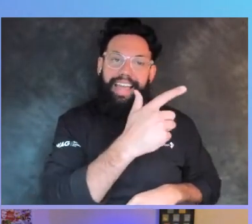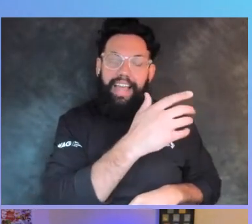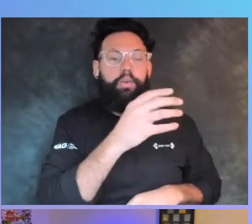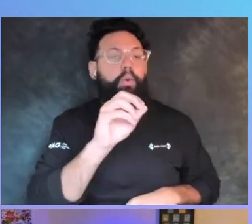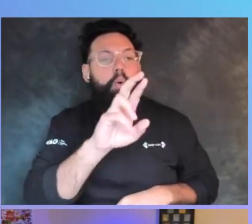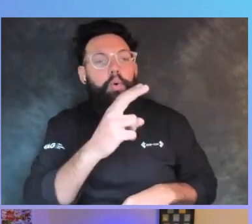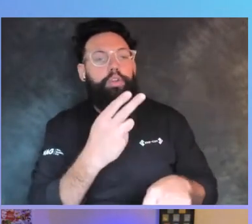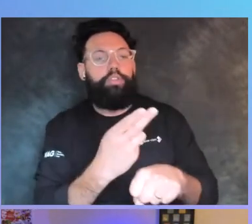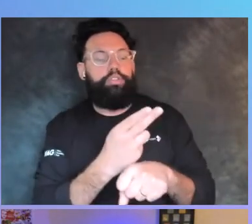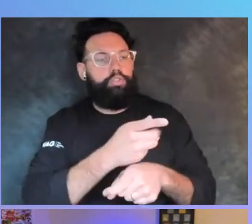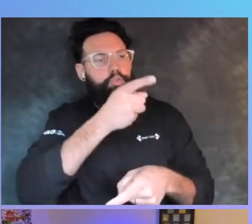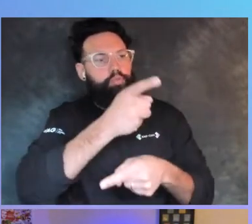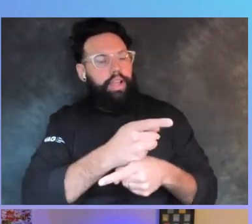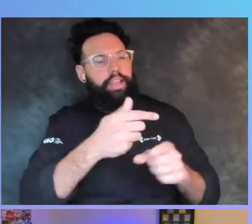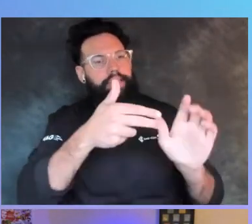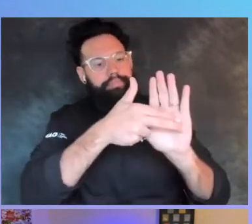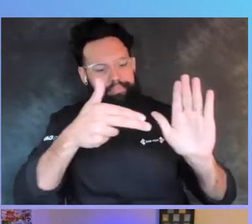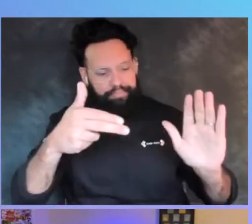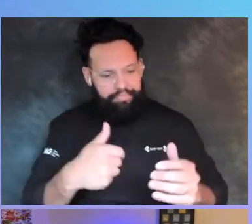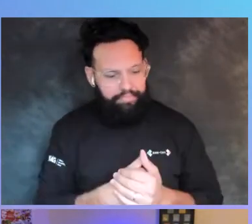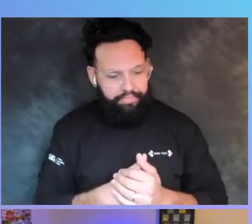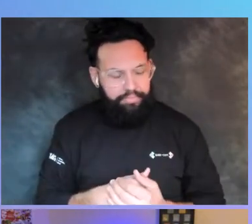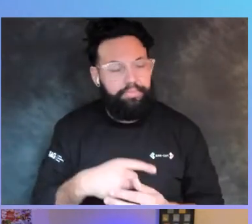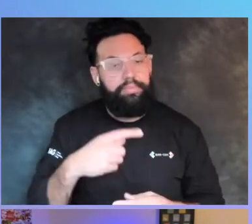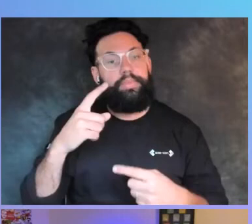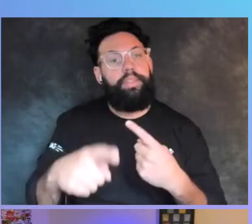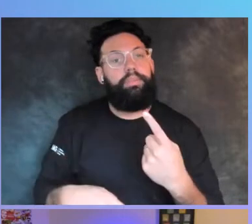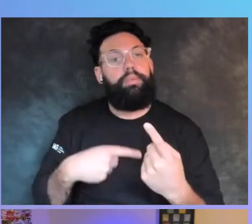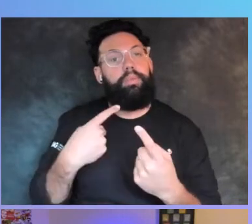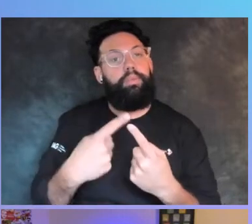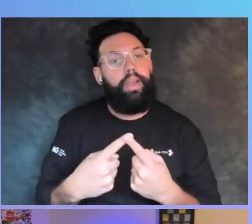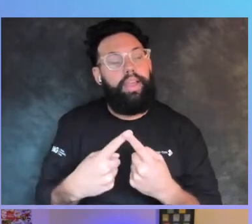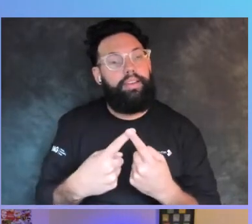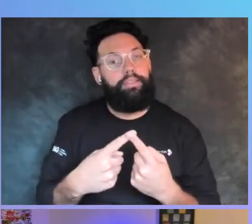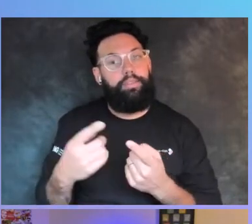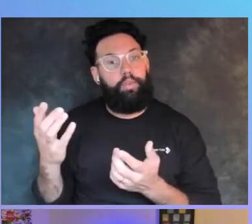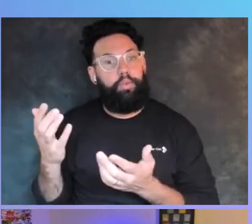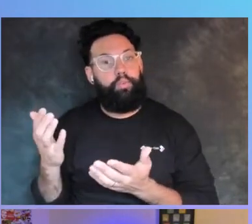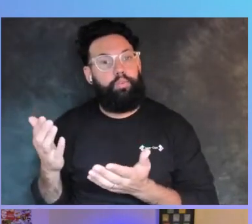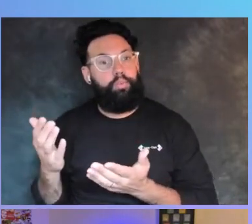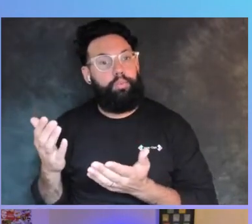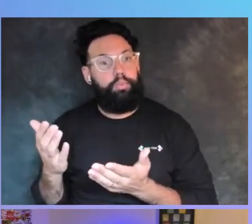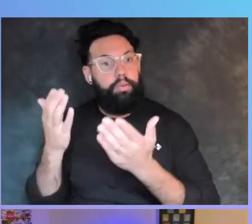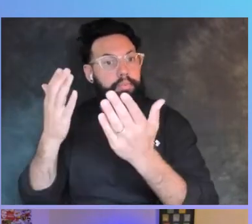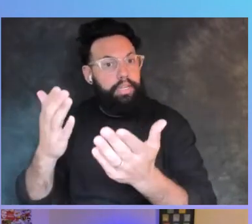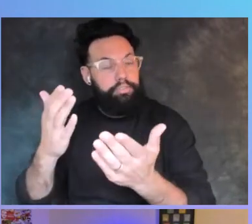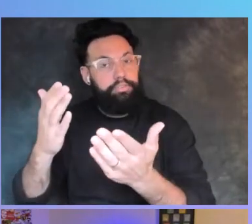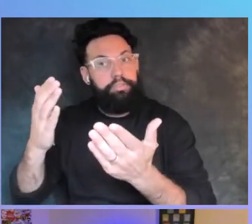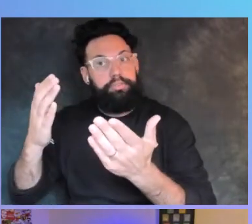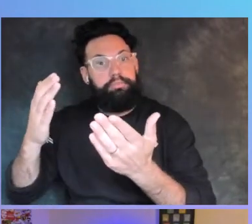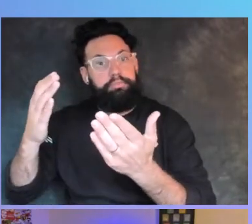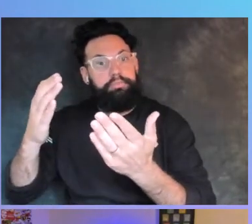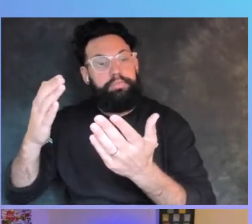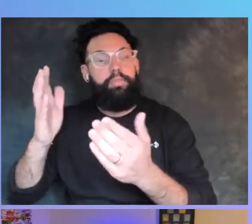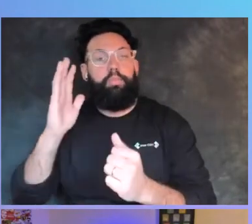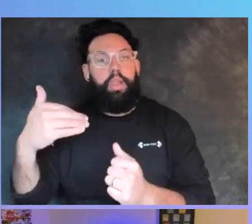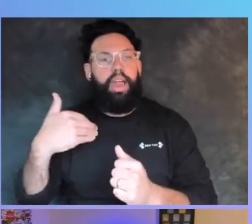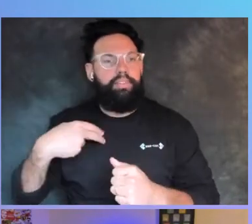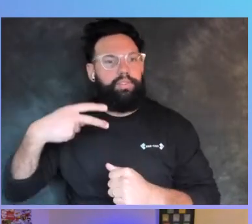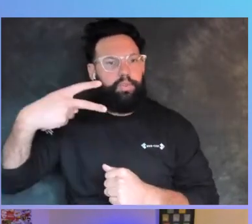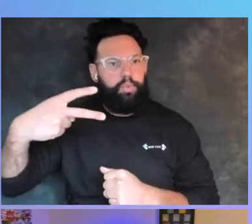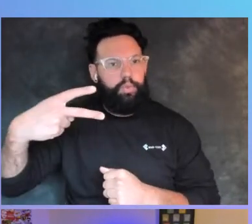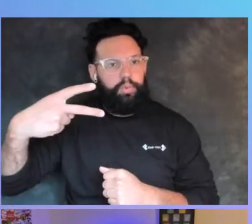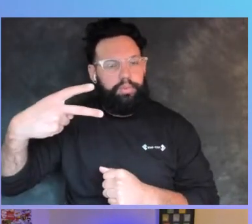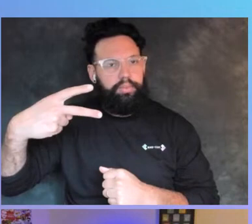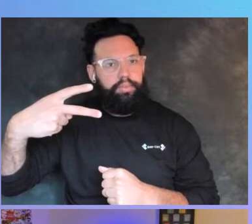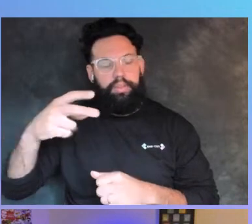Again, once these recommendations have been generated, we will be presented with the semantic and minimal changes, and all of